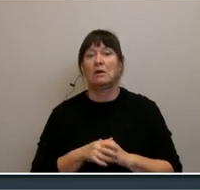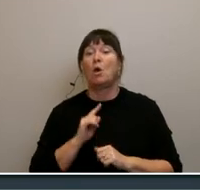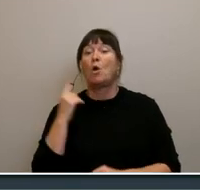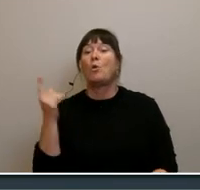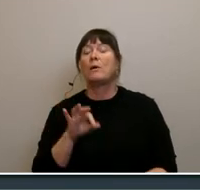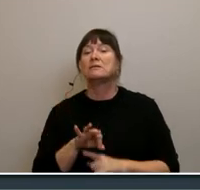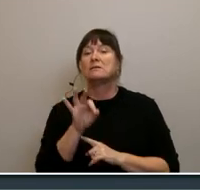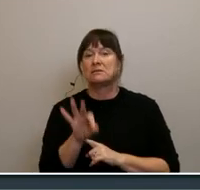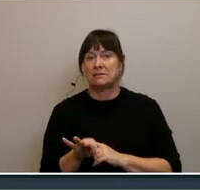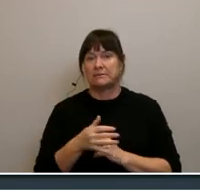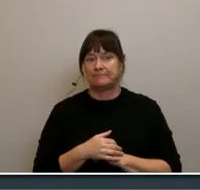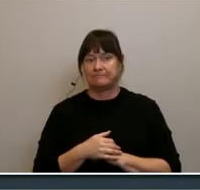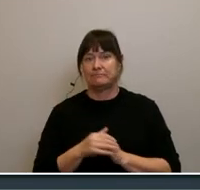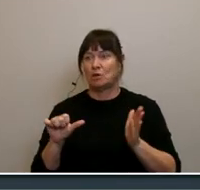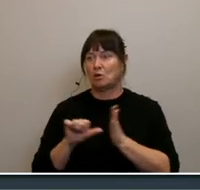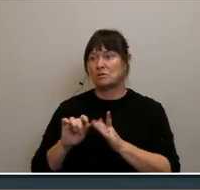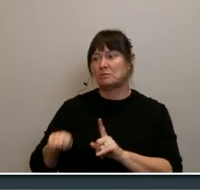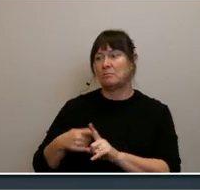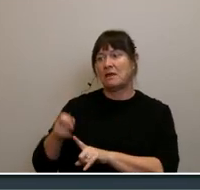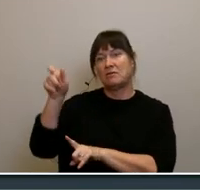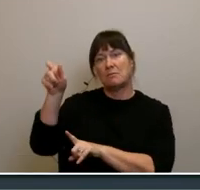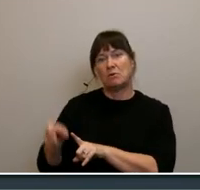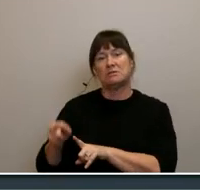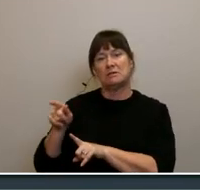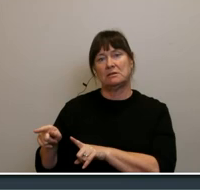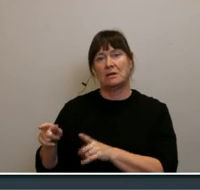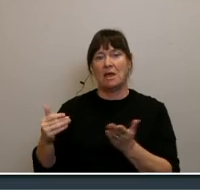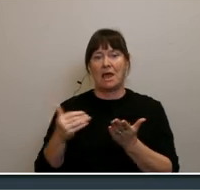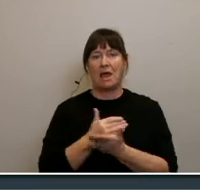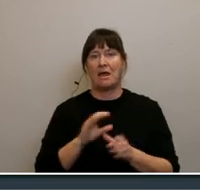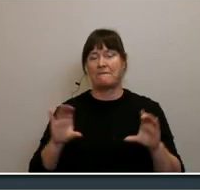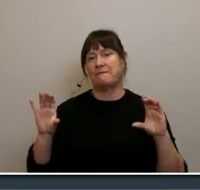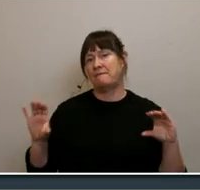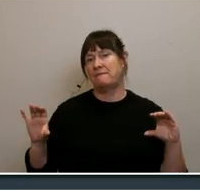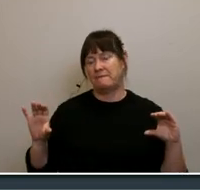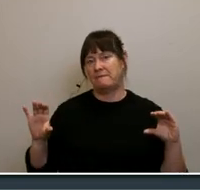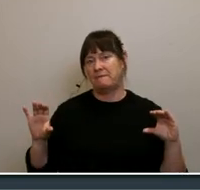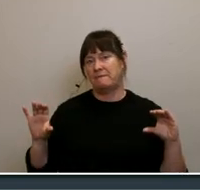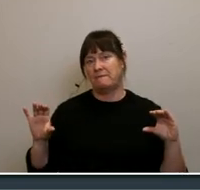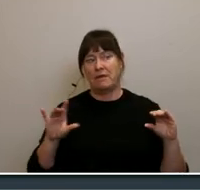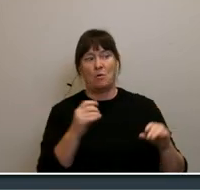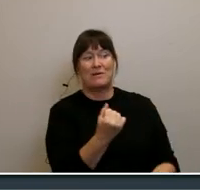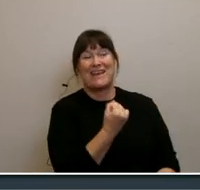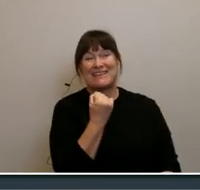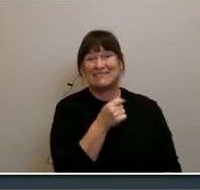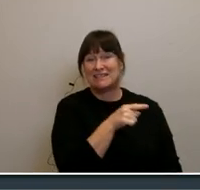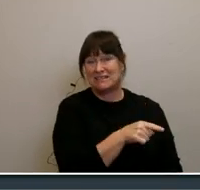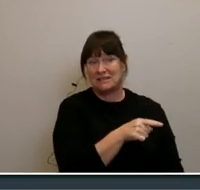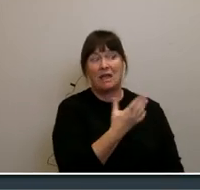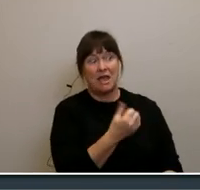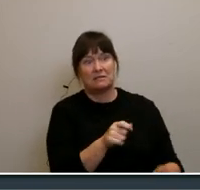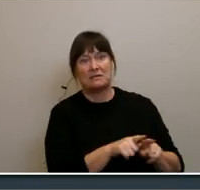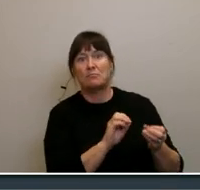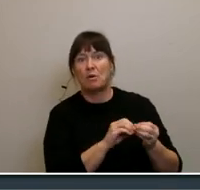We suggest that the cost of this officer should be halved, because it would make sense if it was a half share with Hastings, which will face the